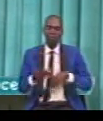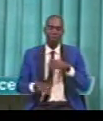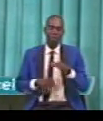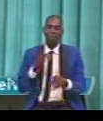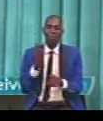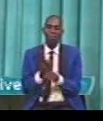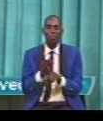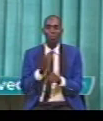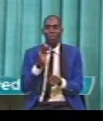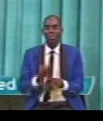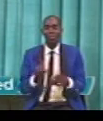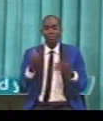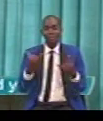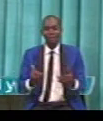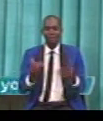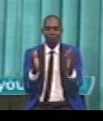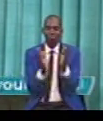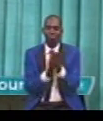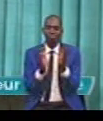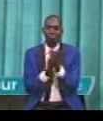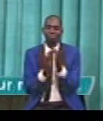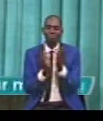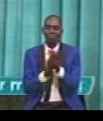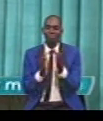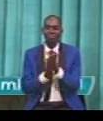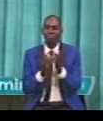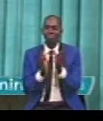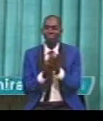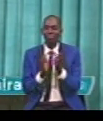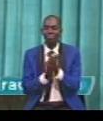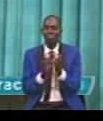I said, jam your hands together for the Lord.